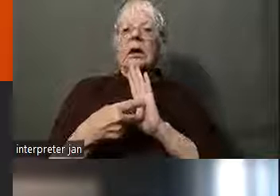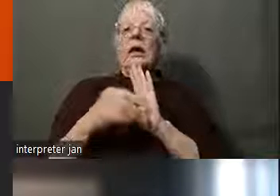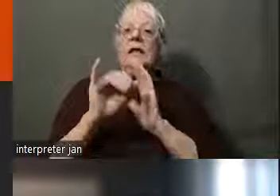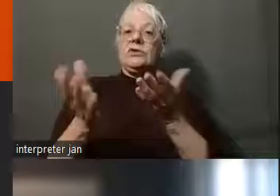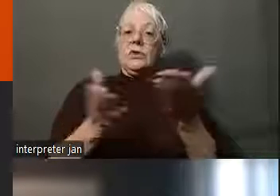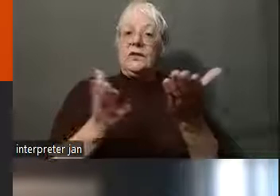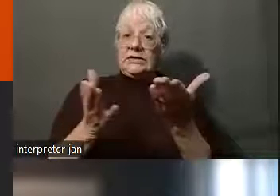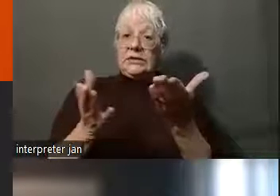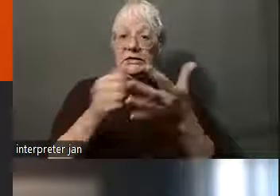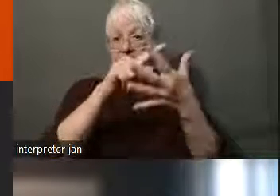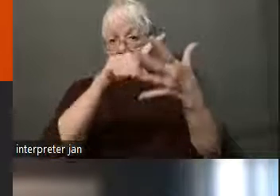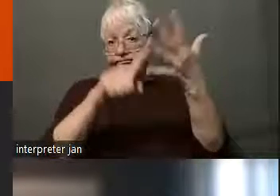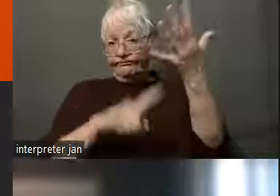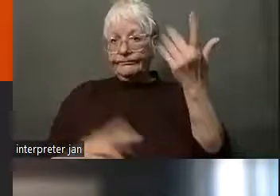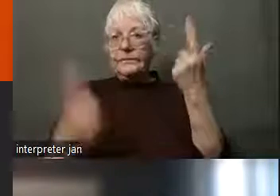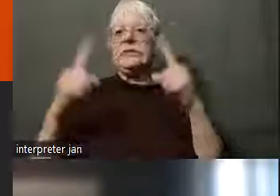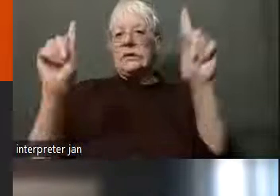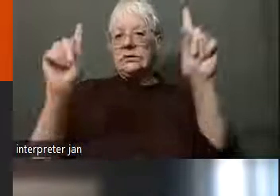successful?